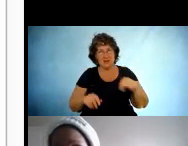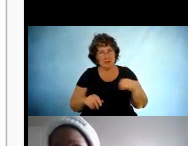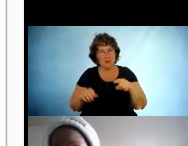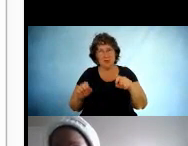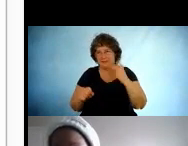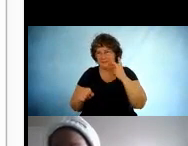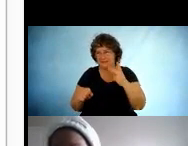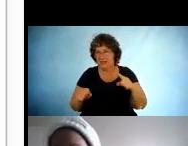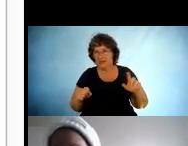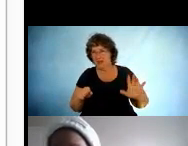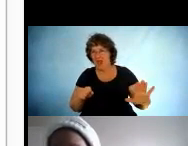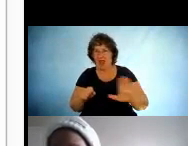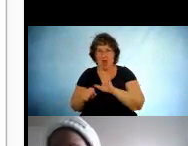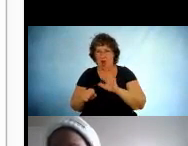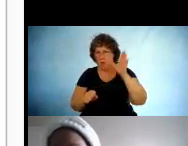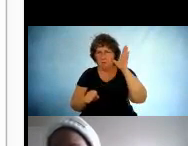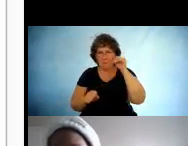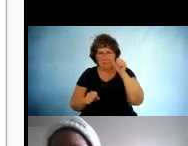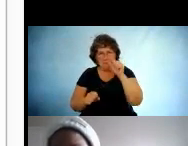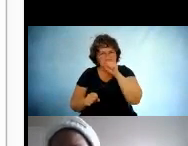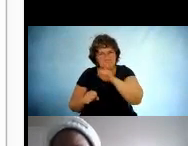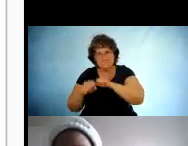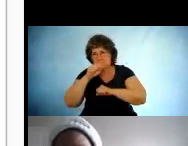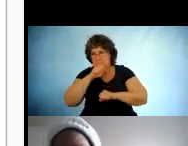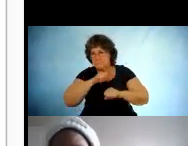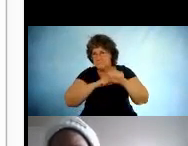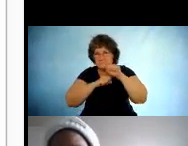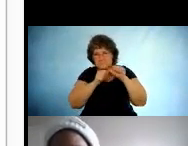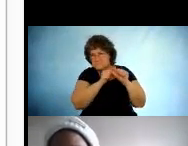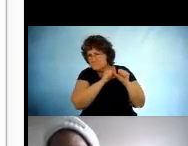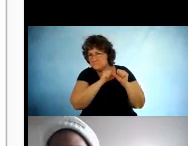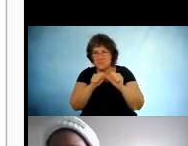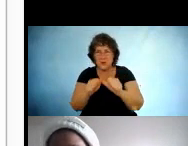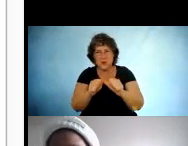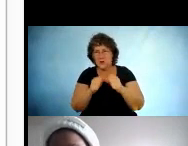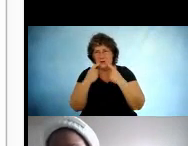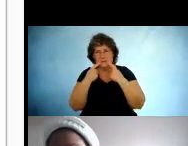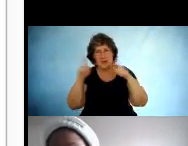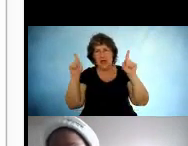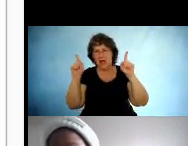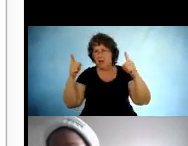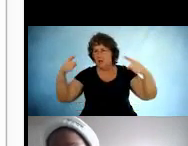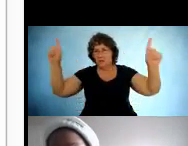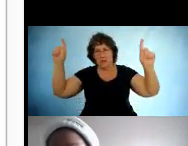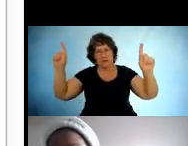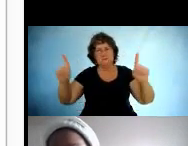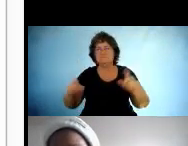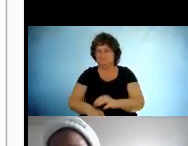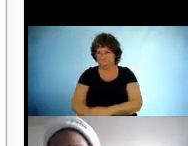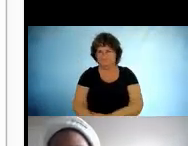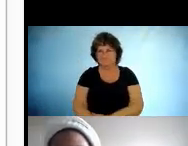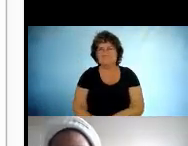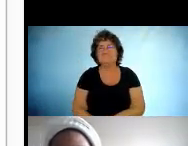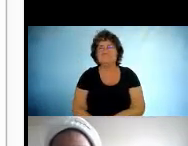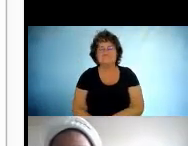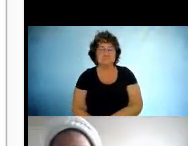to going big or in their lives. The next slide, Donald,